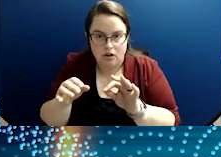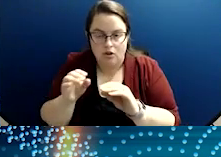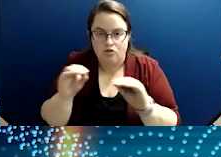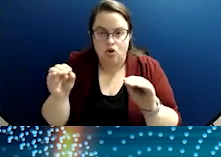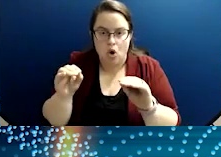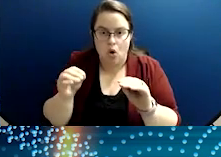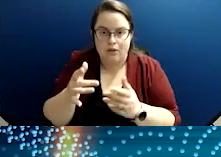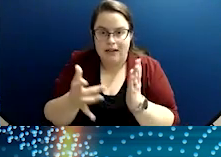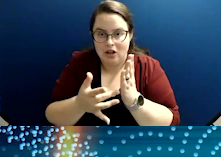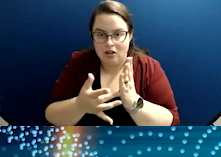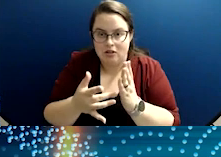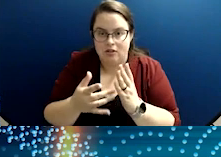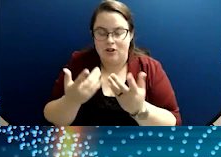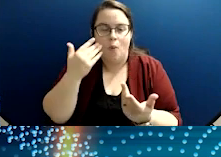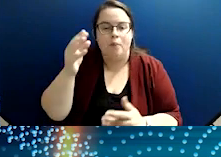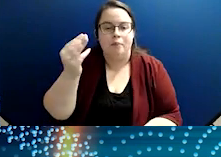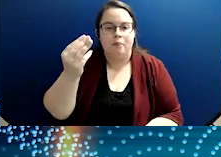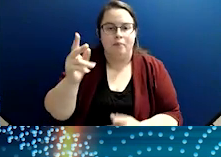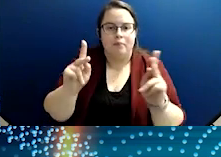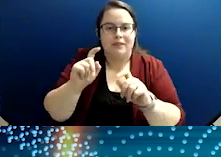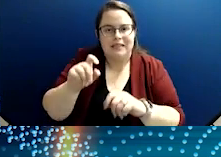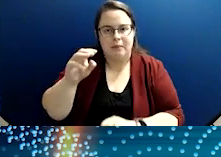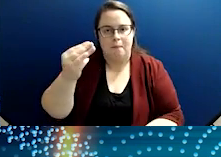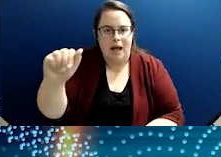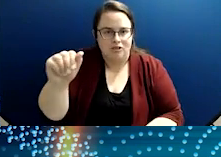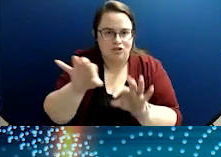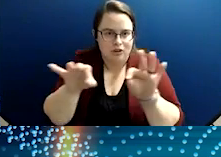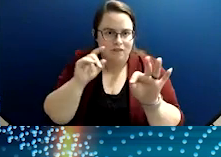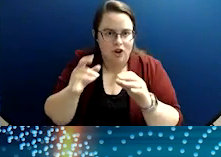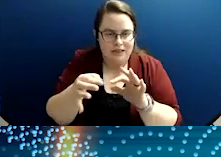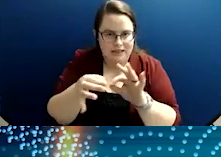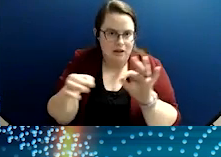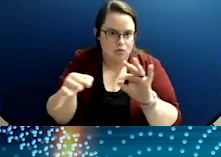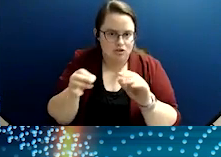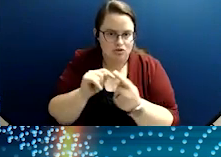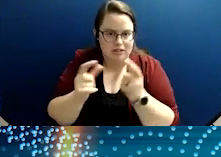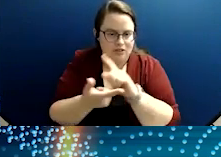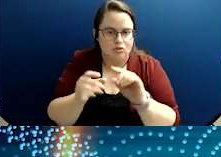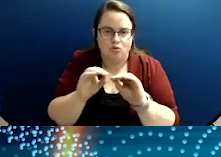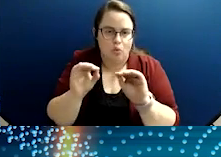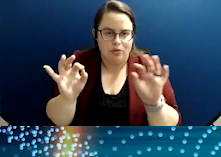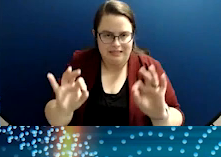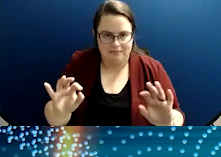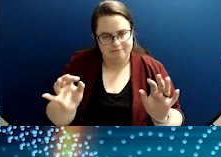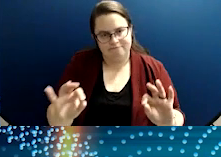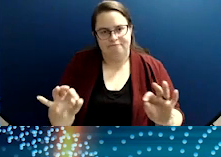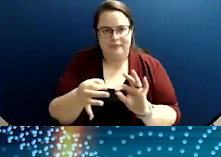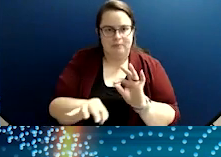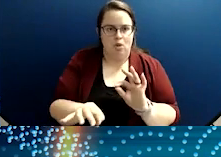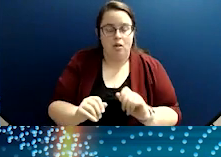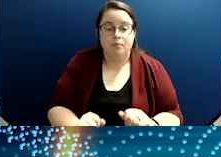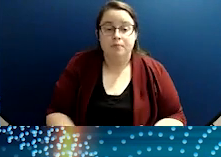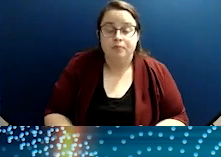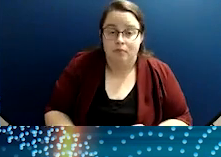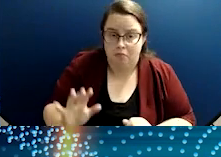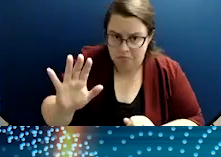is, people need a master's degree to do language translation, so there's no simple language The translation. difference with this one though, is it like, for instance, let's